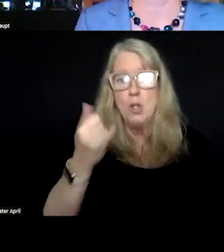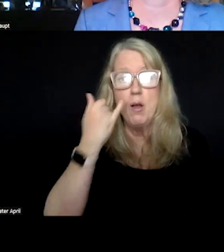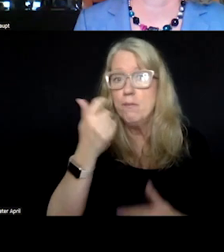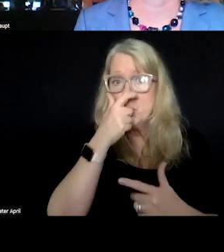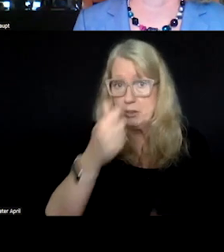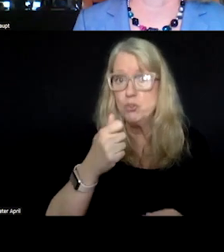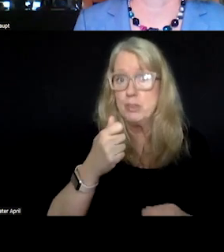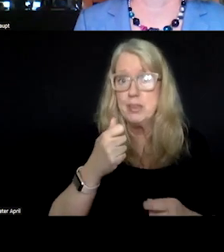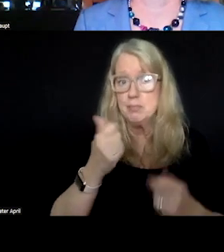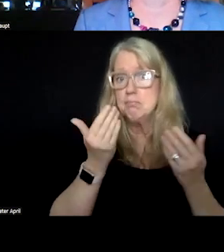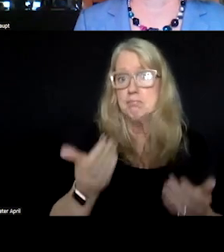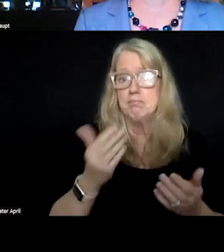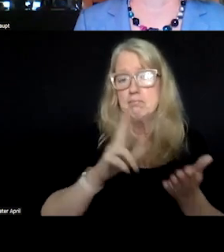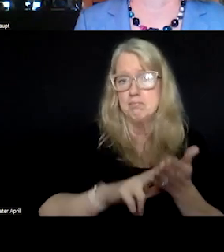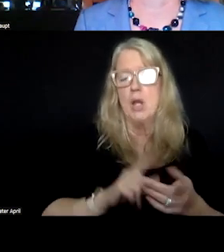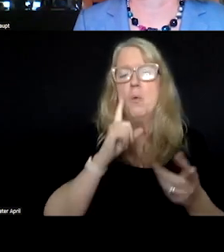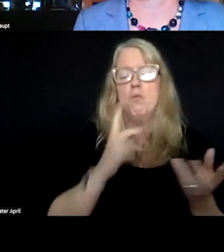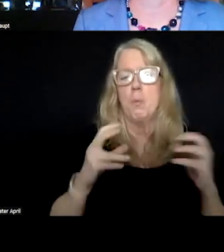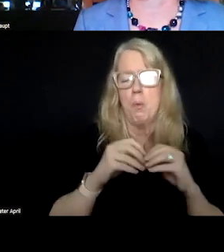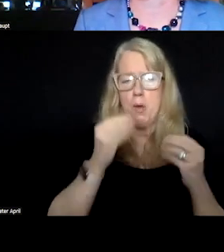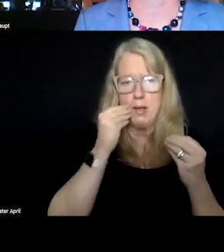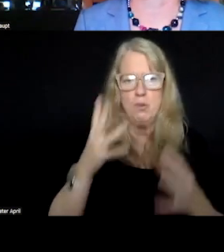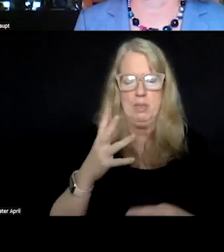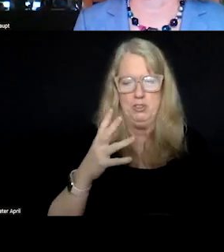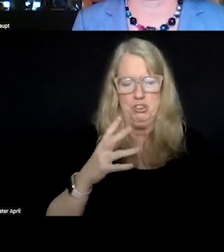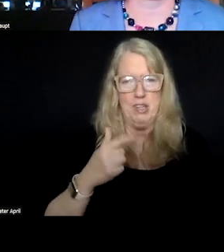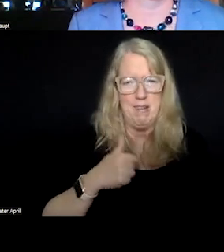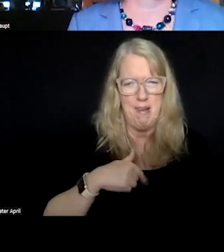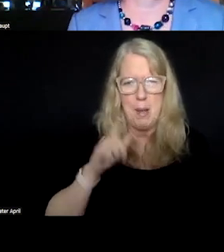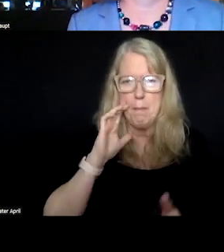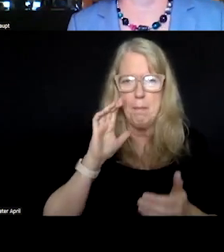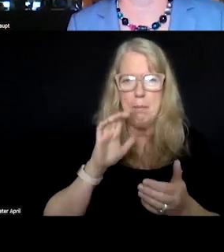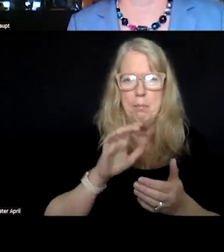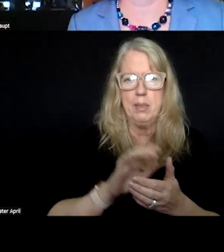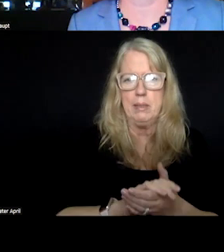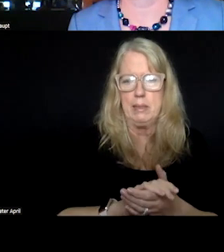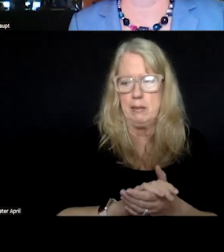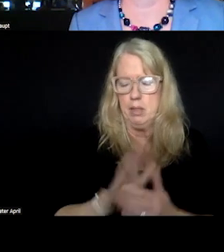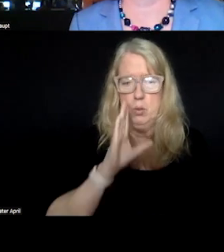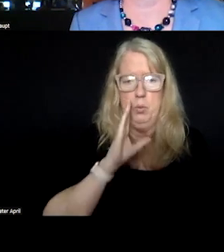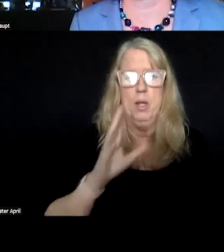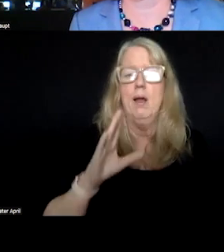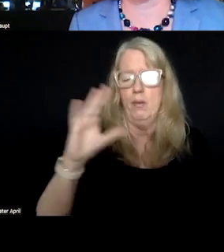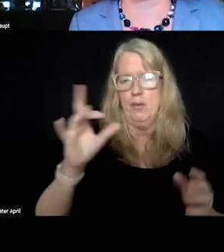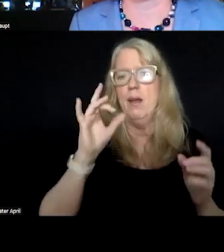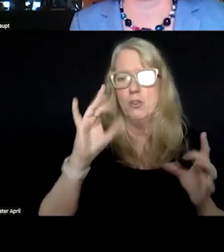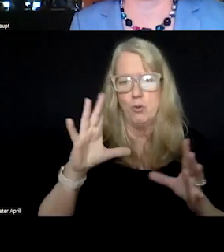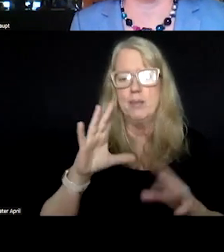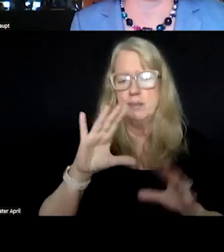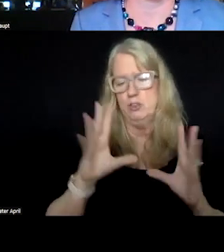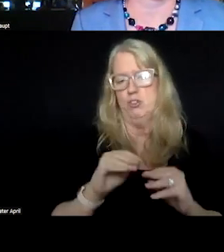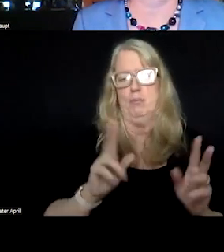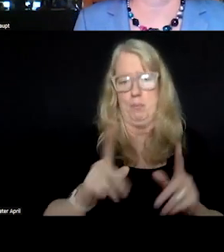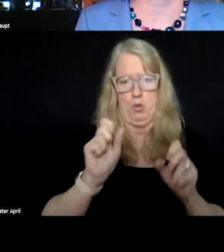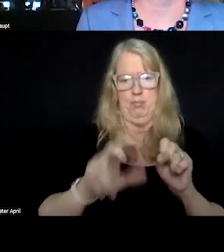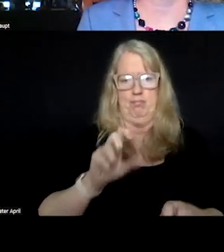that, there'll be more information. And I believe the Crisis Jam folks are putting that in the